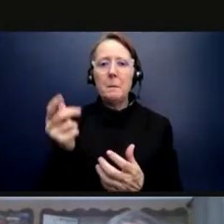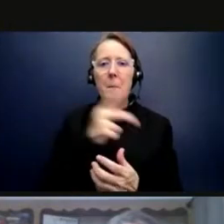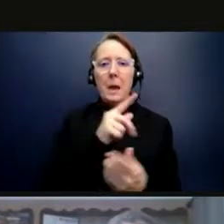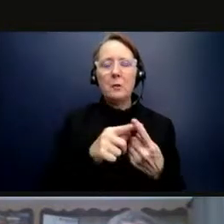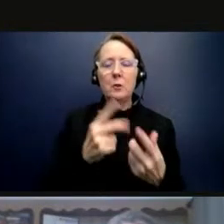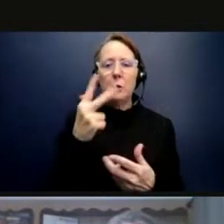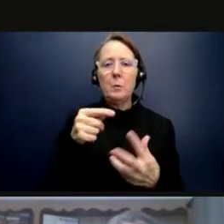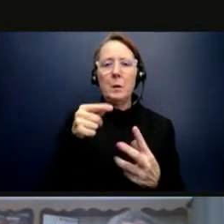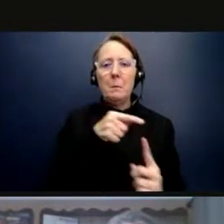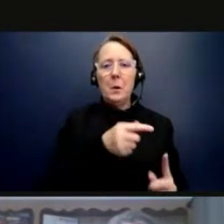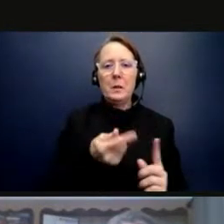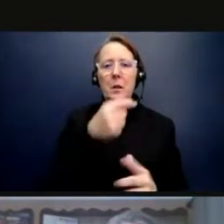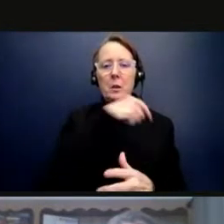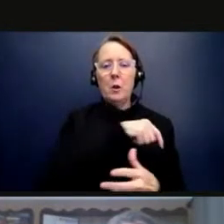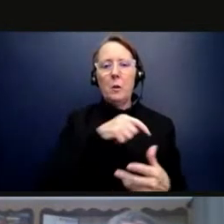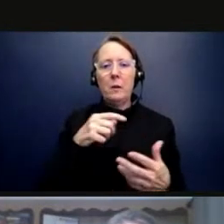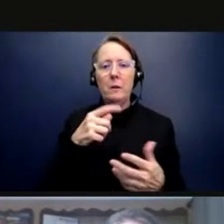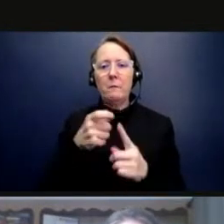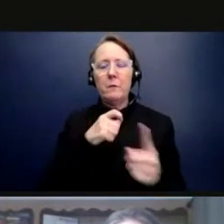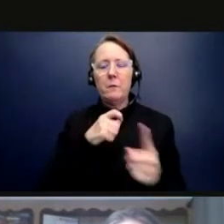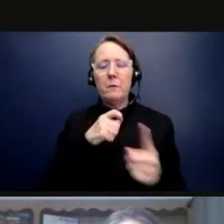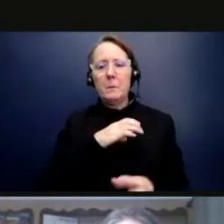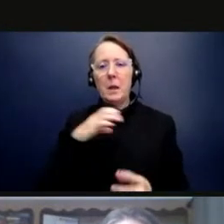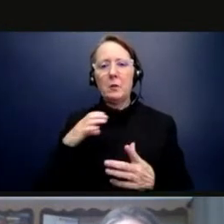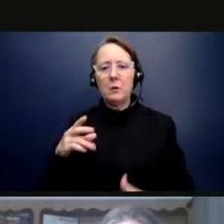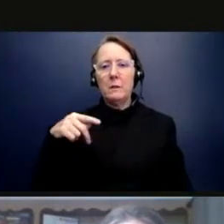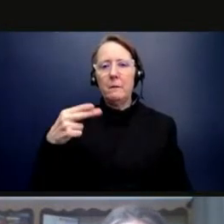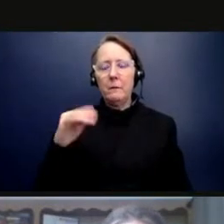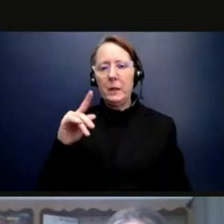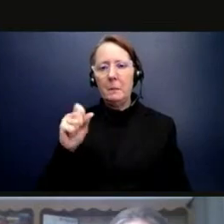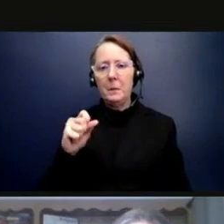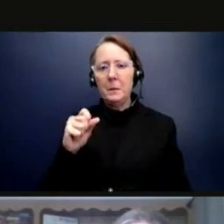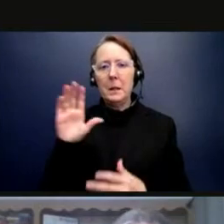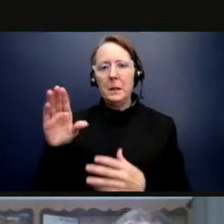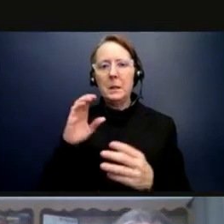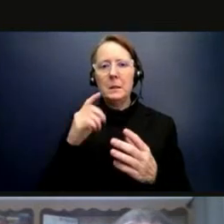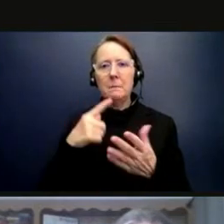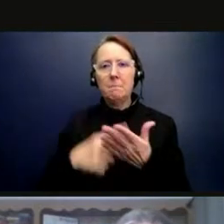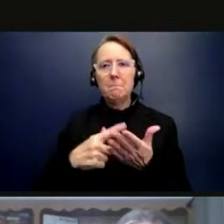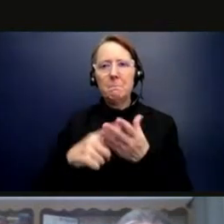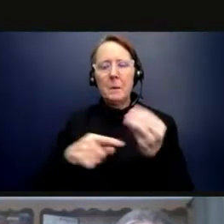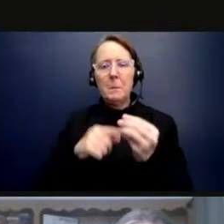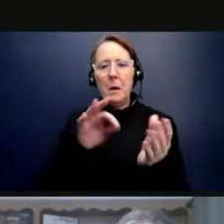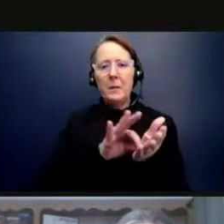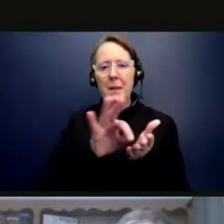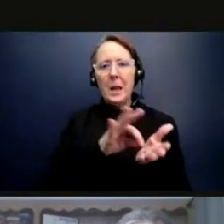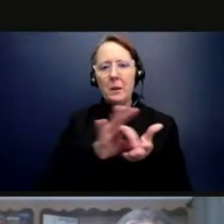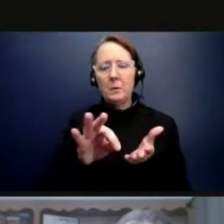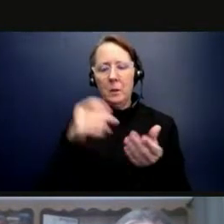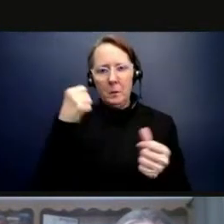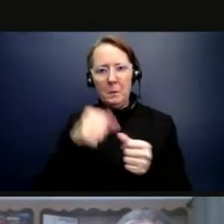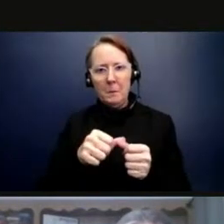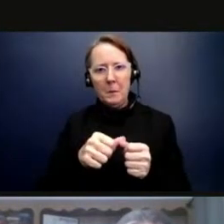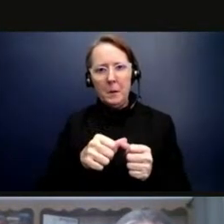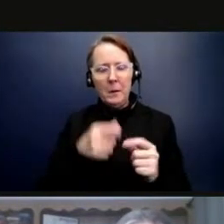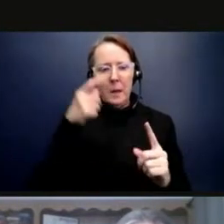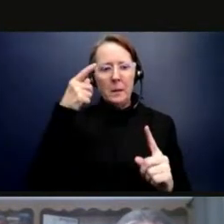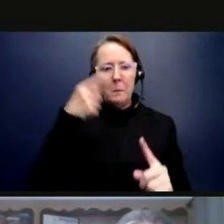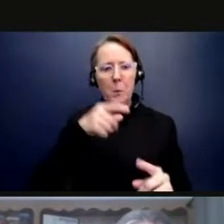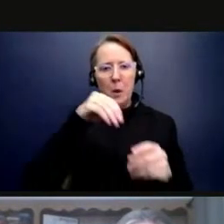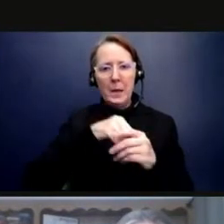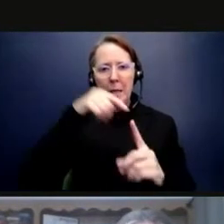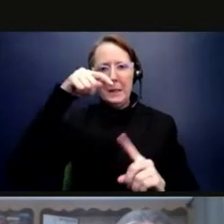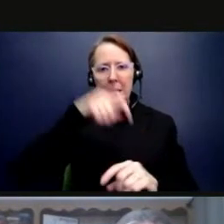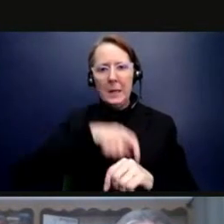Councilor Phillips made in his conversation about the count. Remember that the point in time count is just